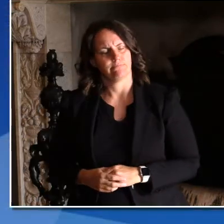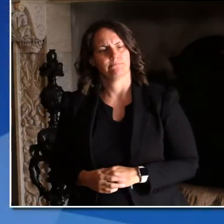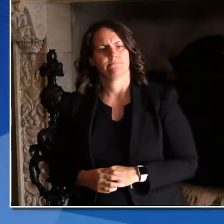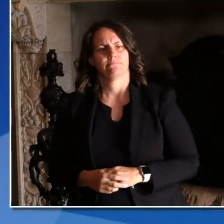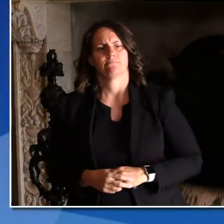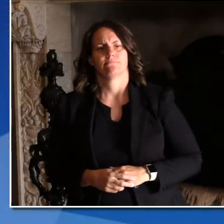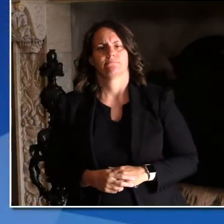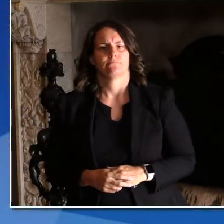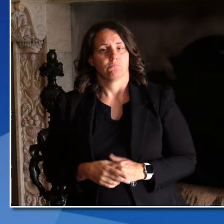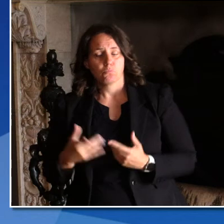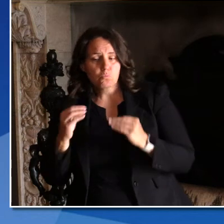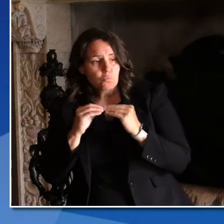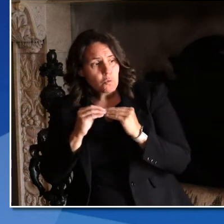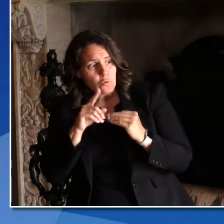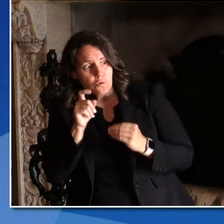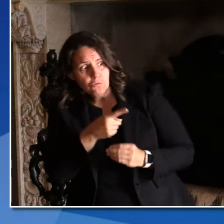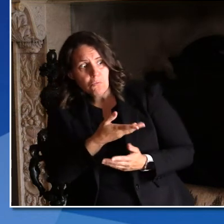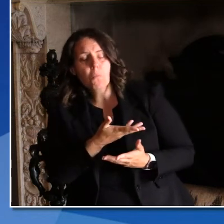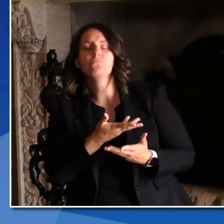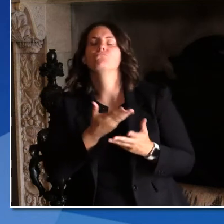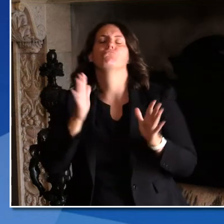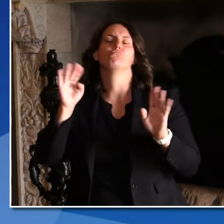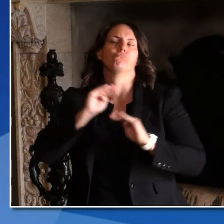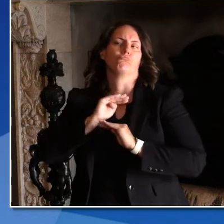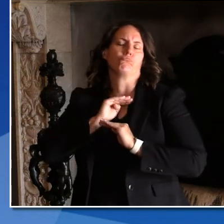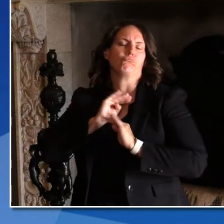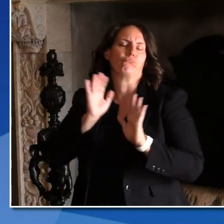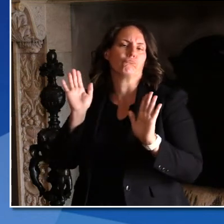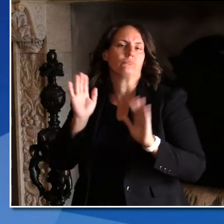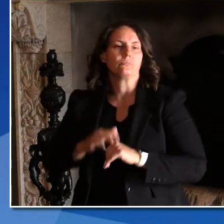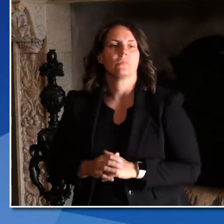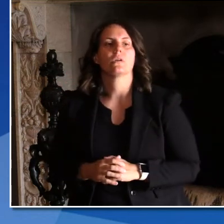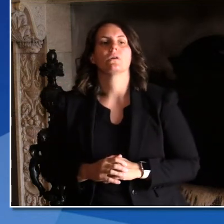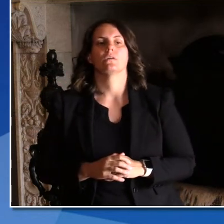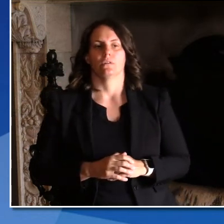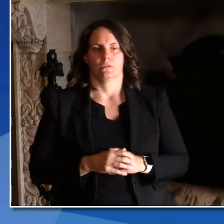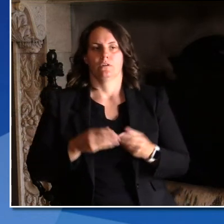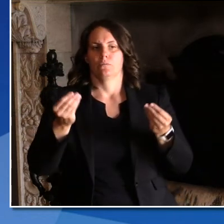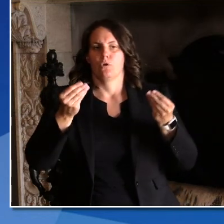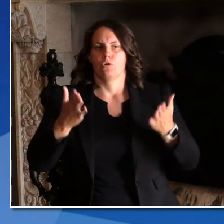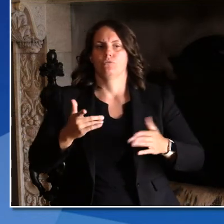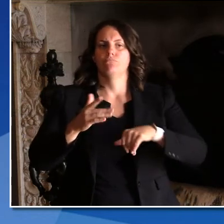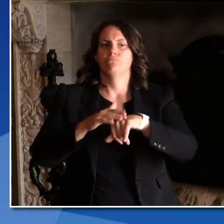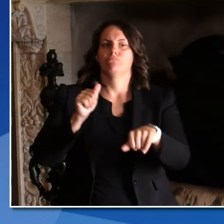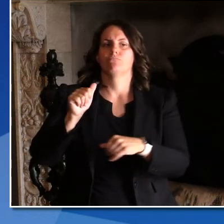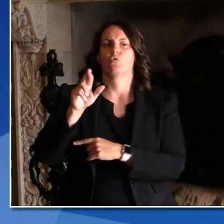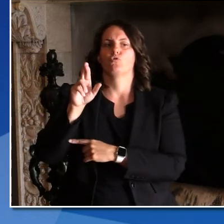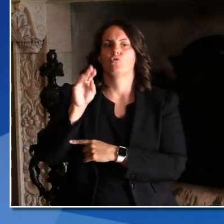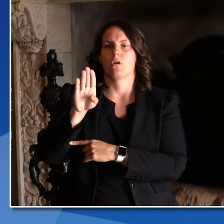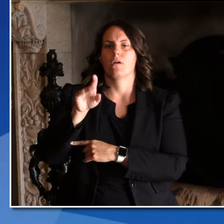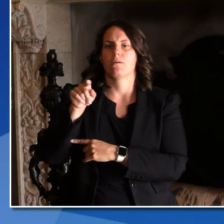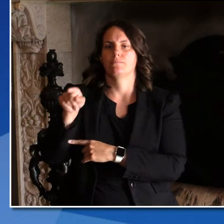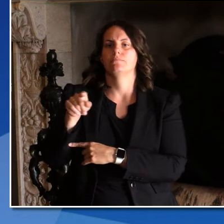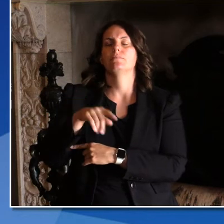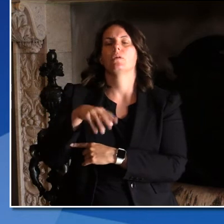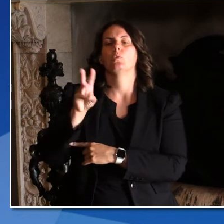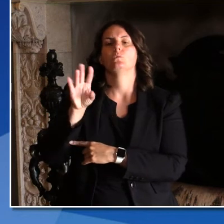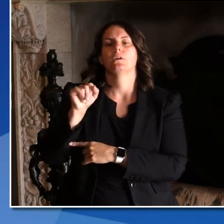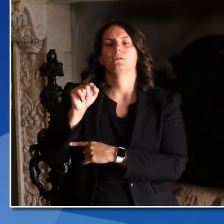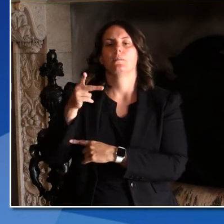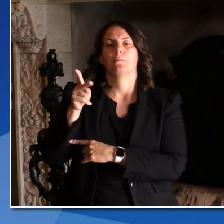Nope, I'm good. Thank you. Thank you. Now to Rob Menser from Wisconsin Public Radio. Rob?